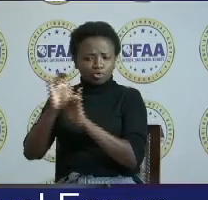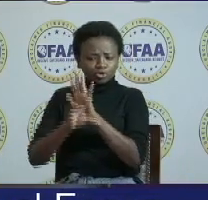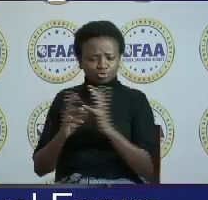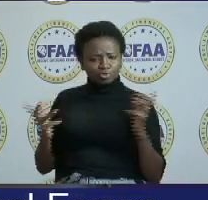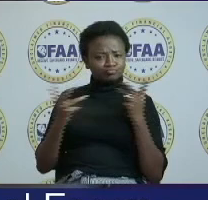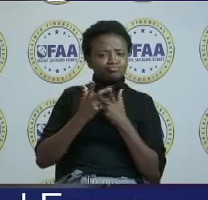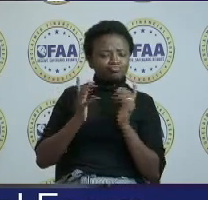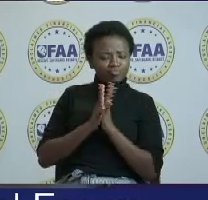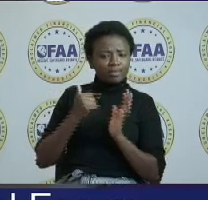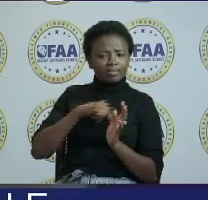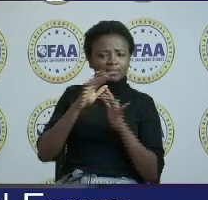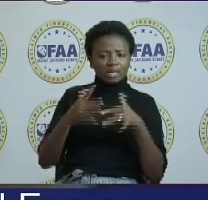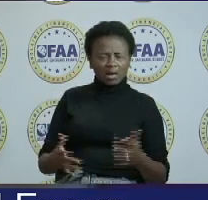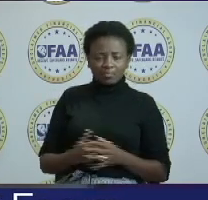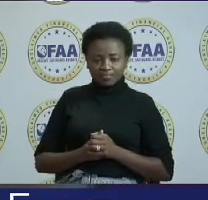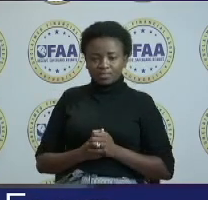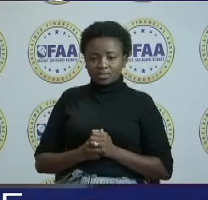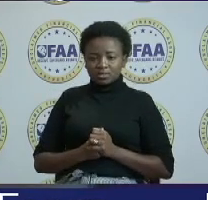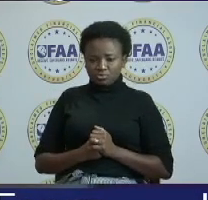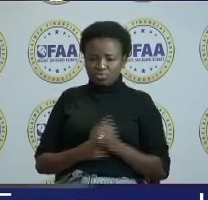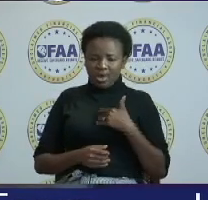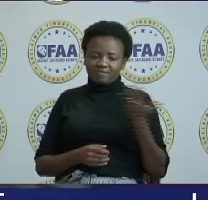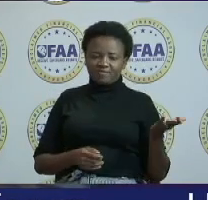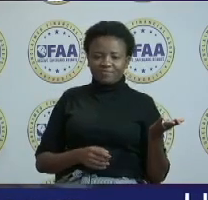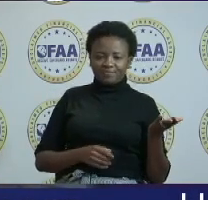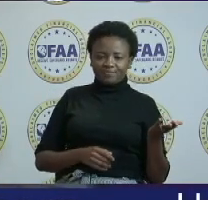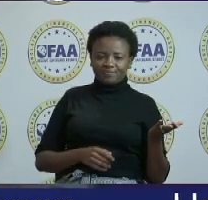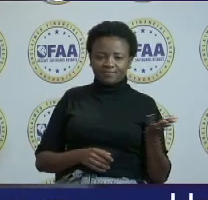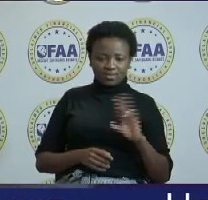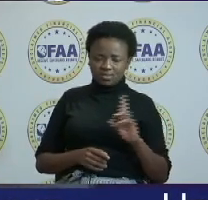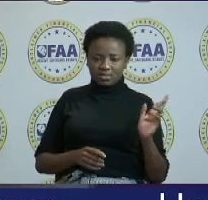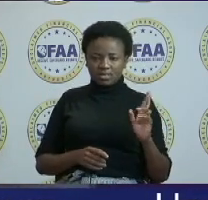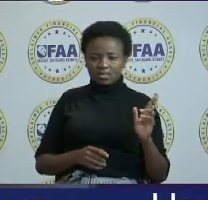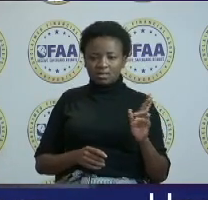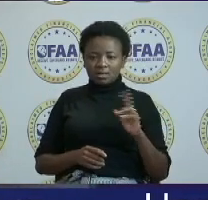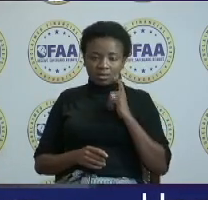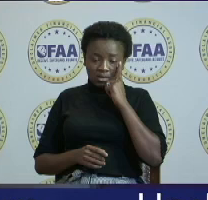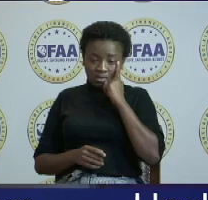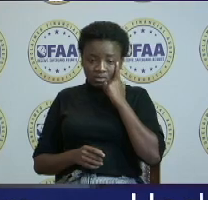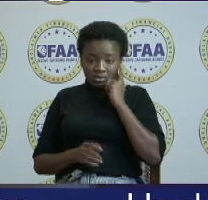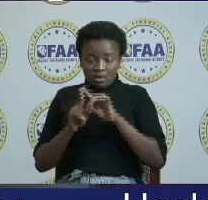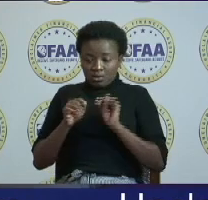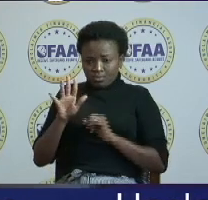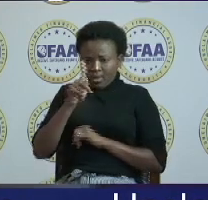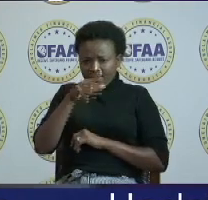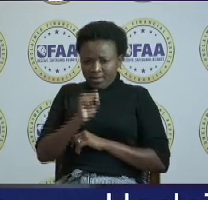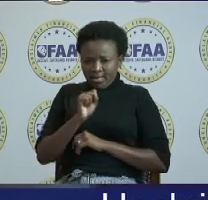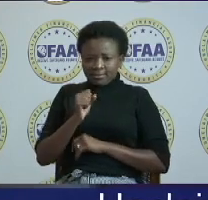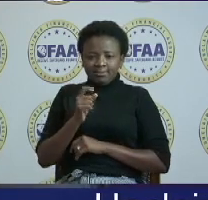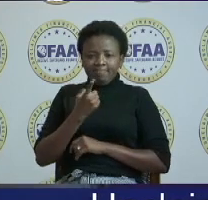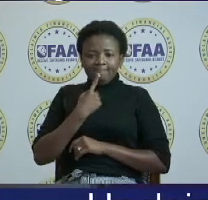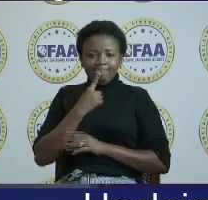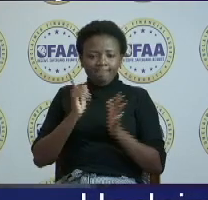legislations. We have an inventory of that. And as you heard the CS alluding, our PS, who was our guest of